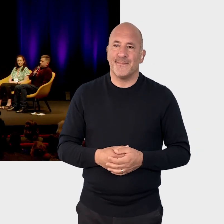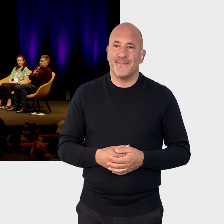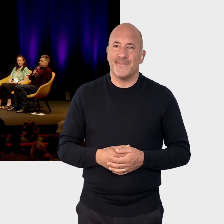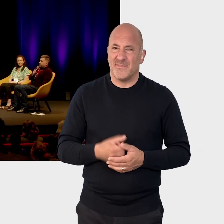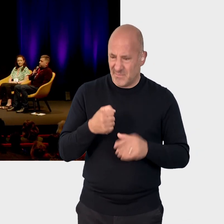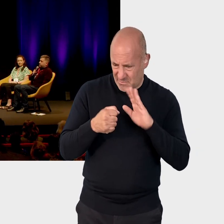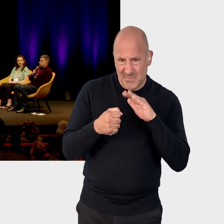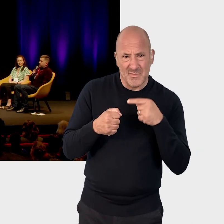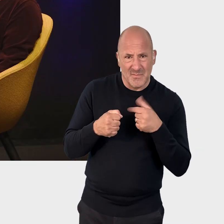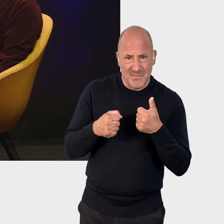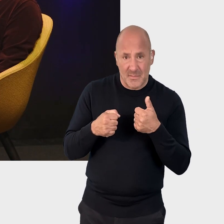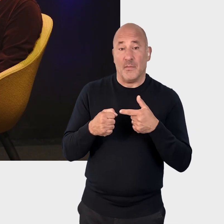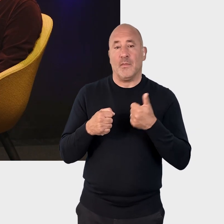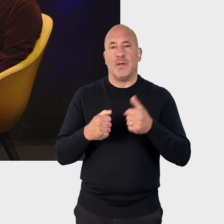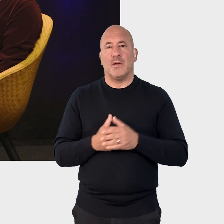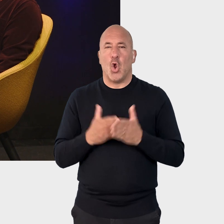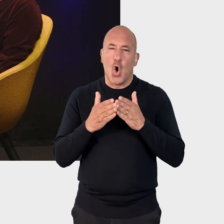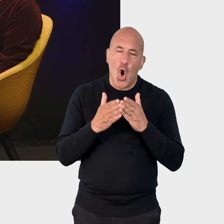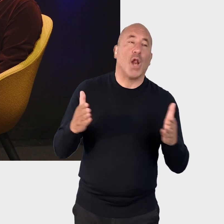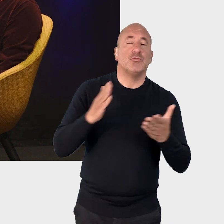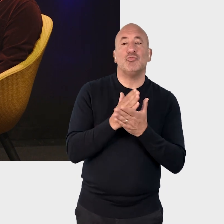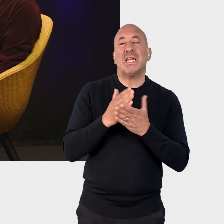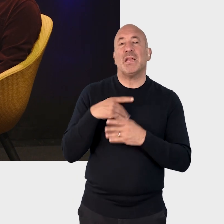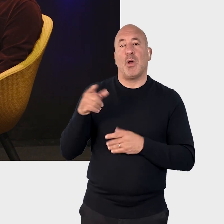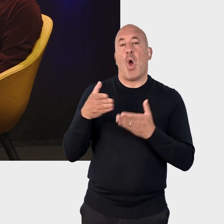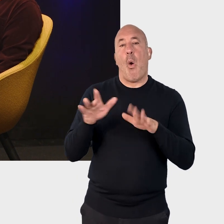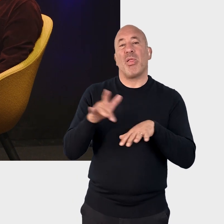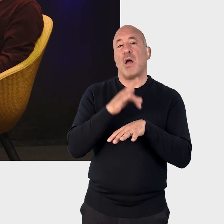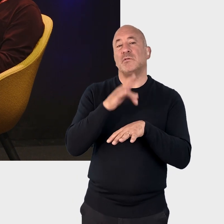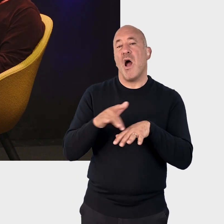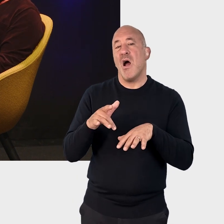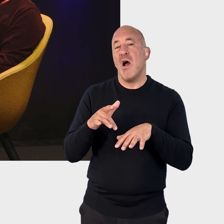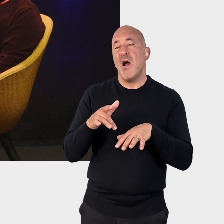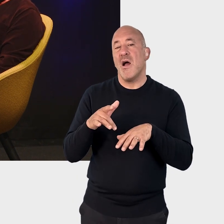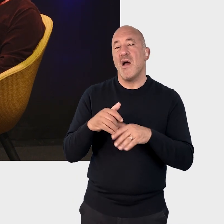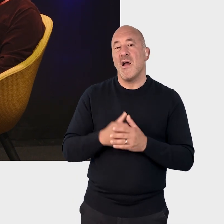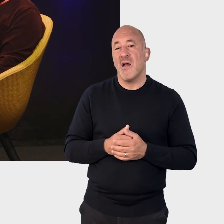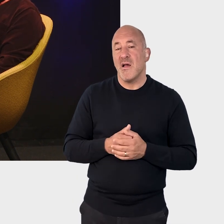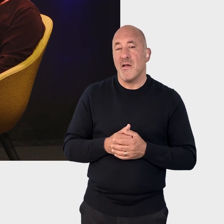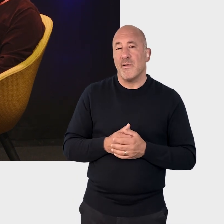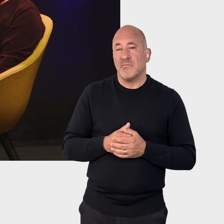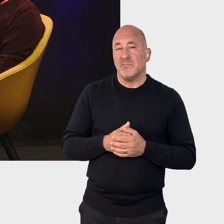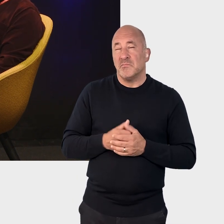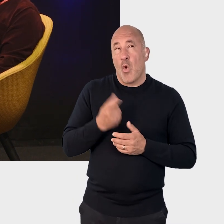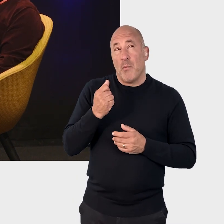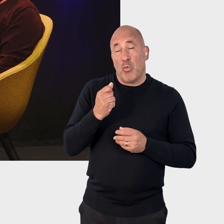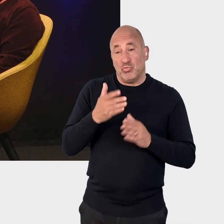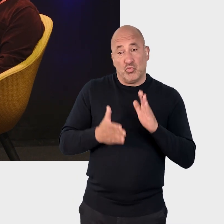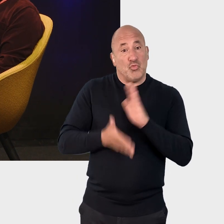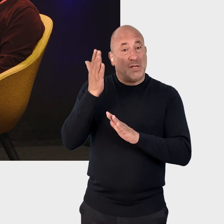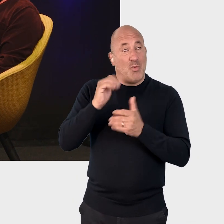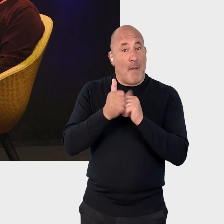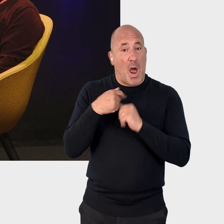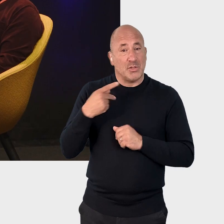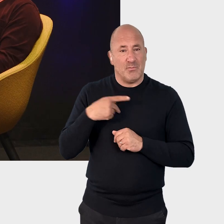of longevity and legacy? Is that on? Yeah. So the longest one has been with Open Theatre so far. It was sort of